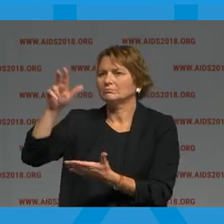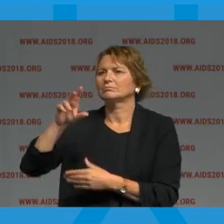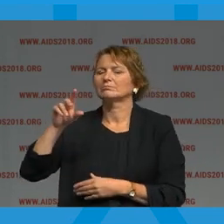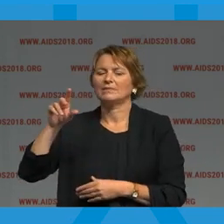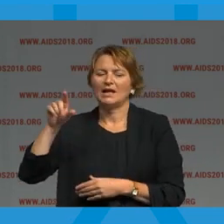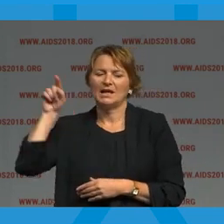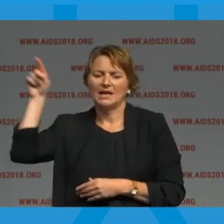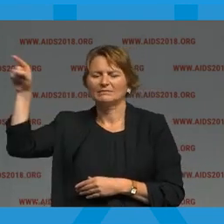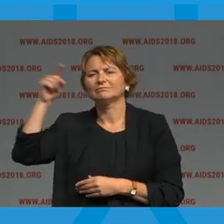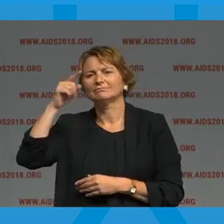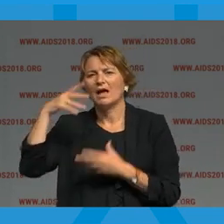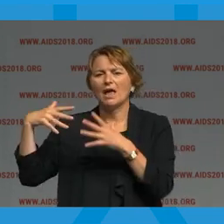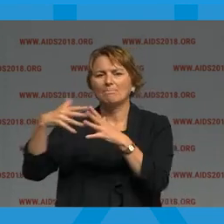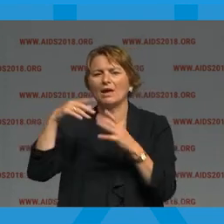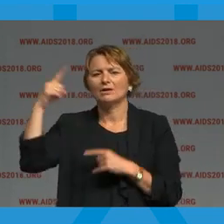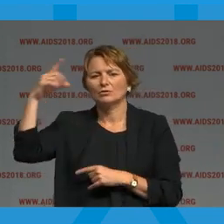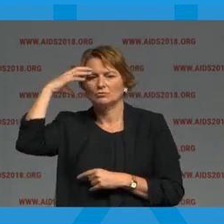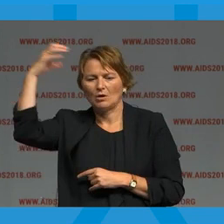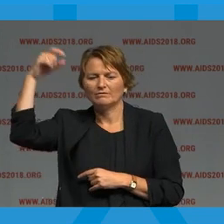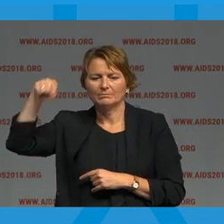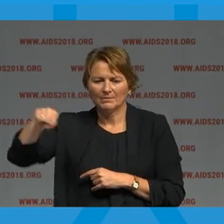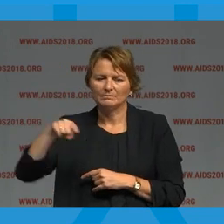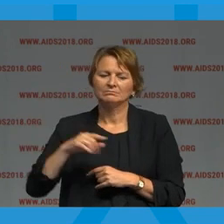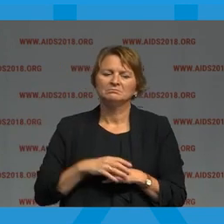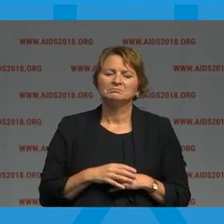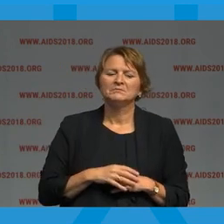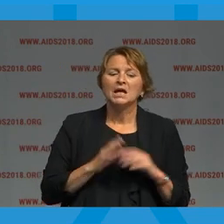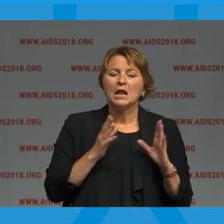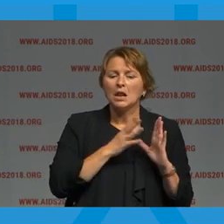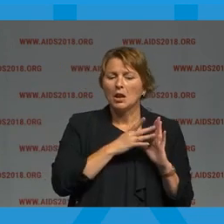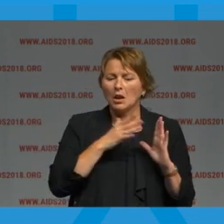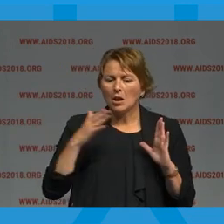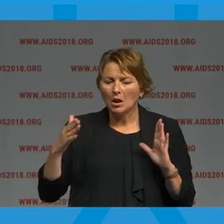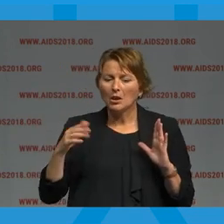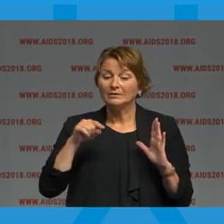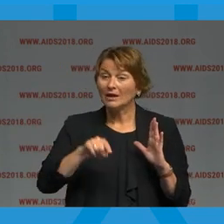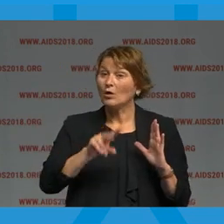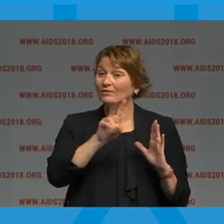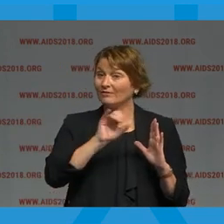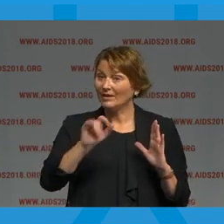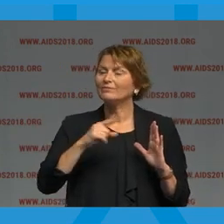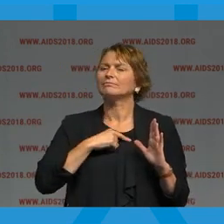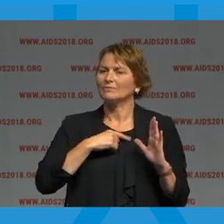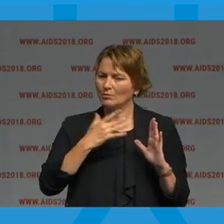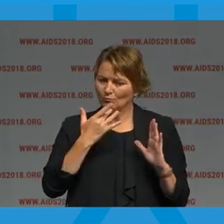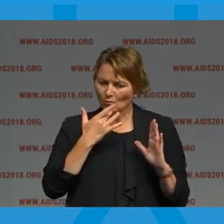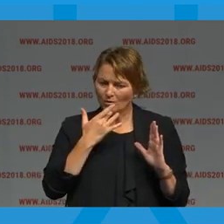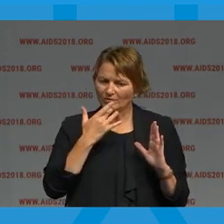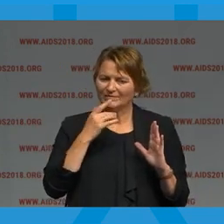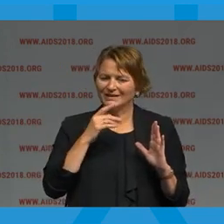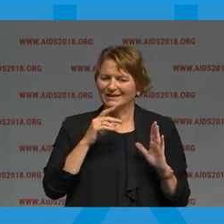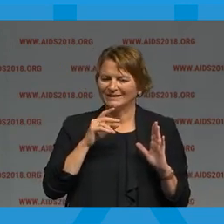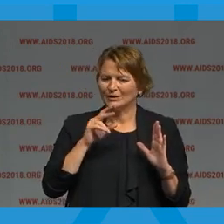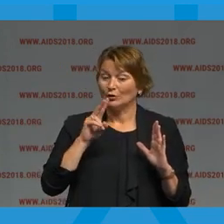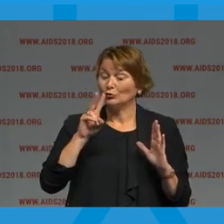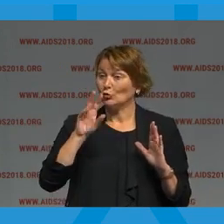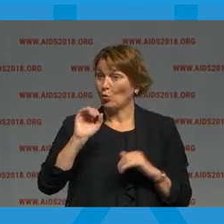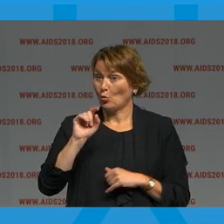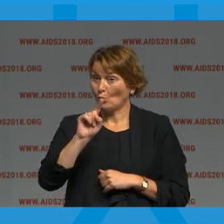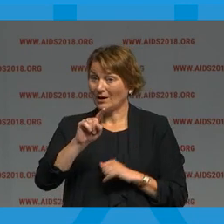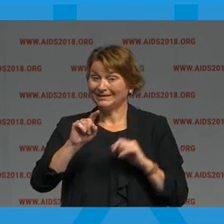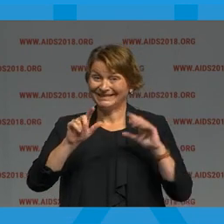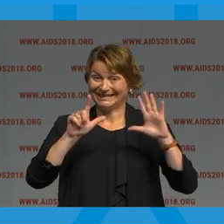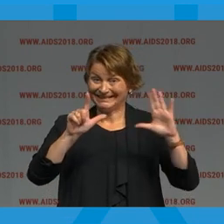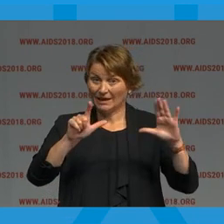included dolutegravir in first line, at that time as an alternative and now as preferred drug. And in September 2017, several